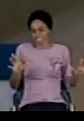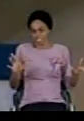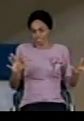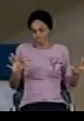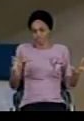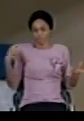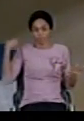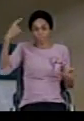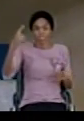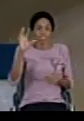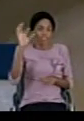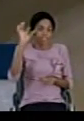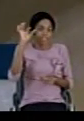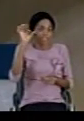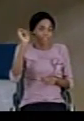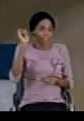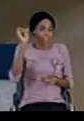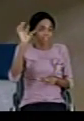Since 1986,